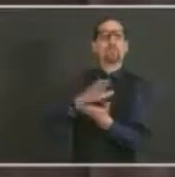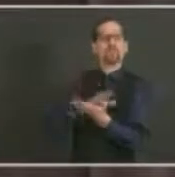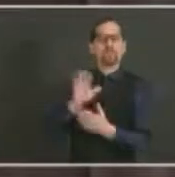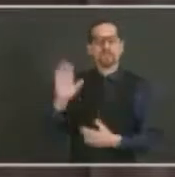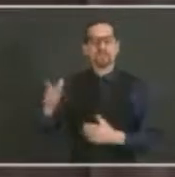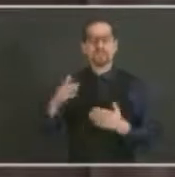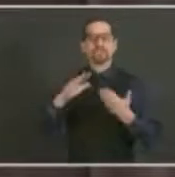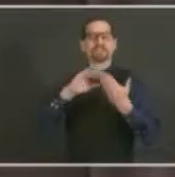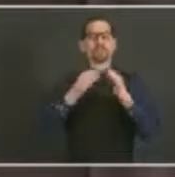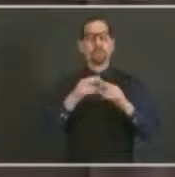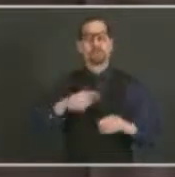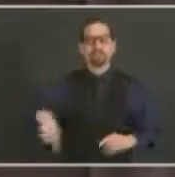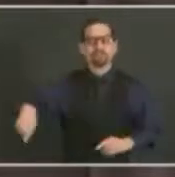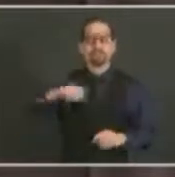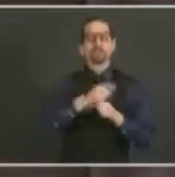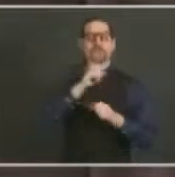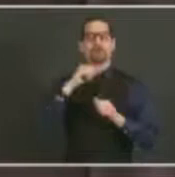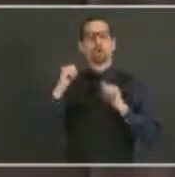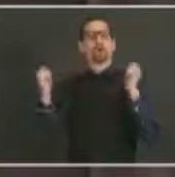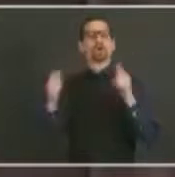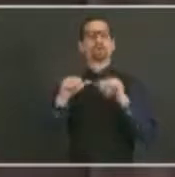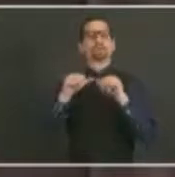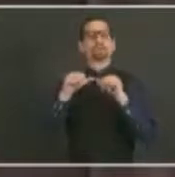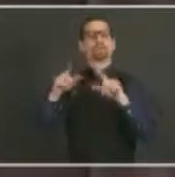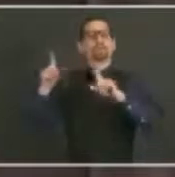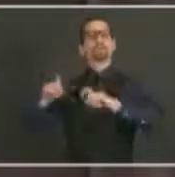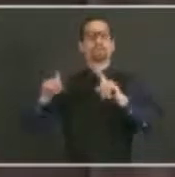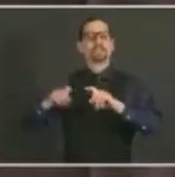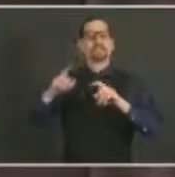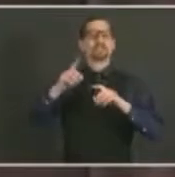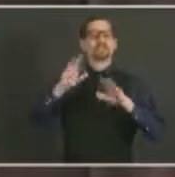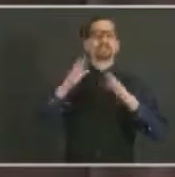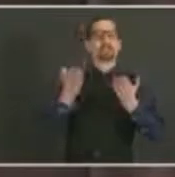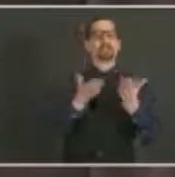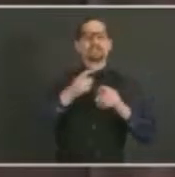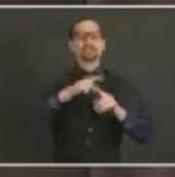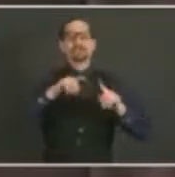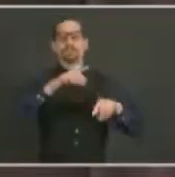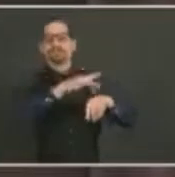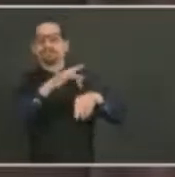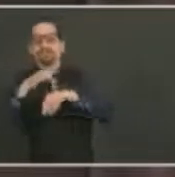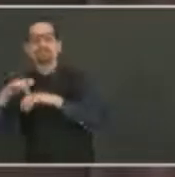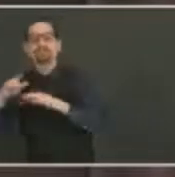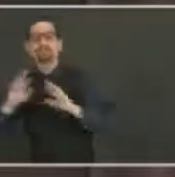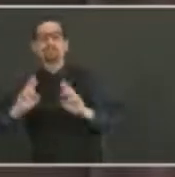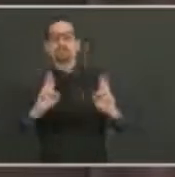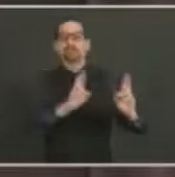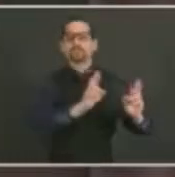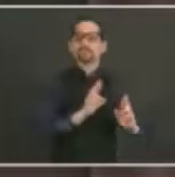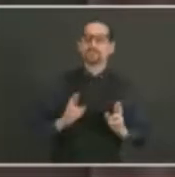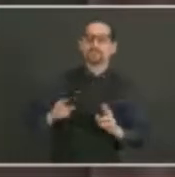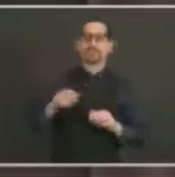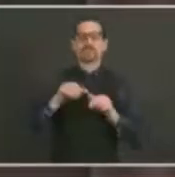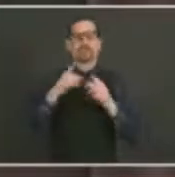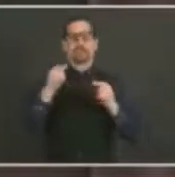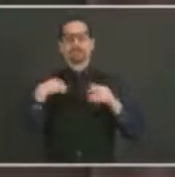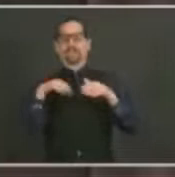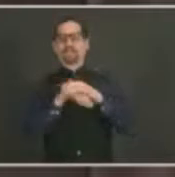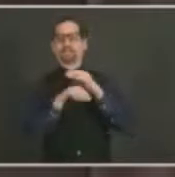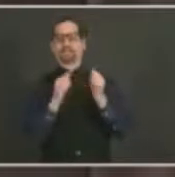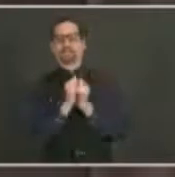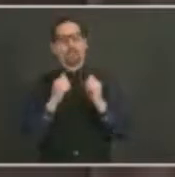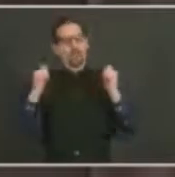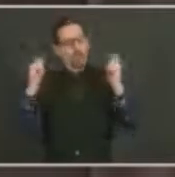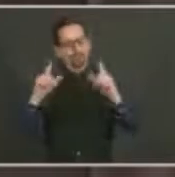testing services that are available and access to all of the resources with our Education